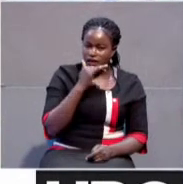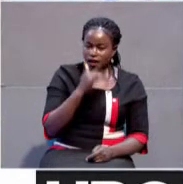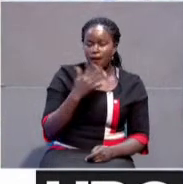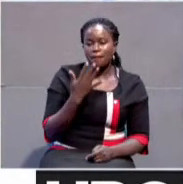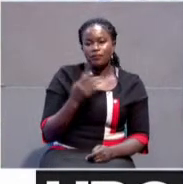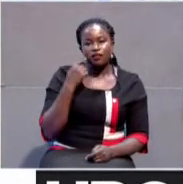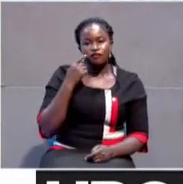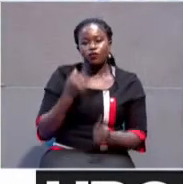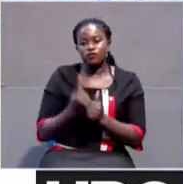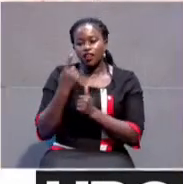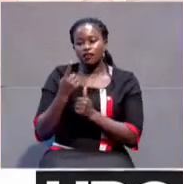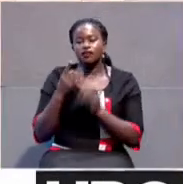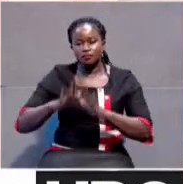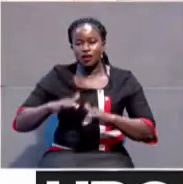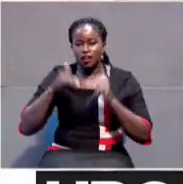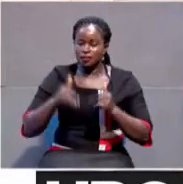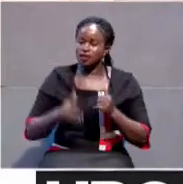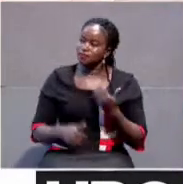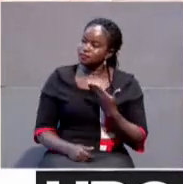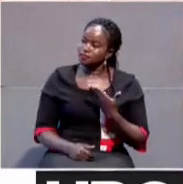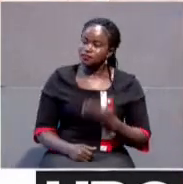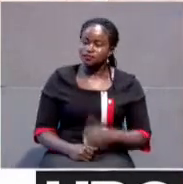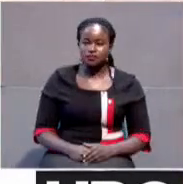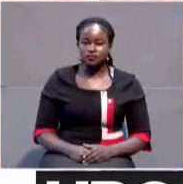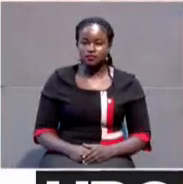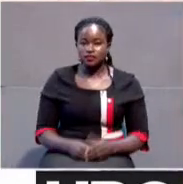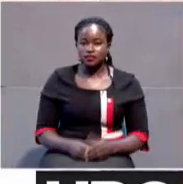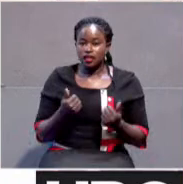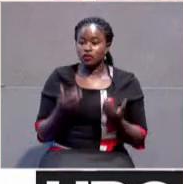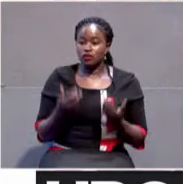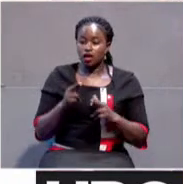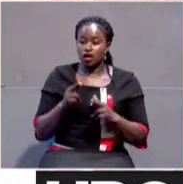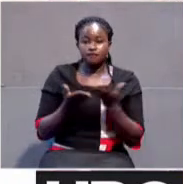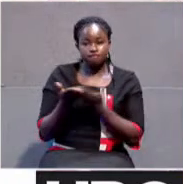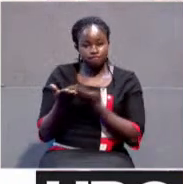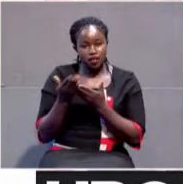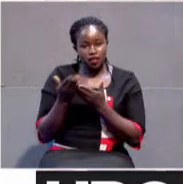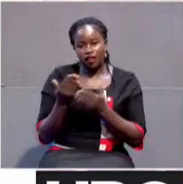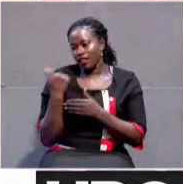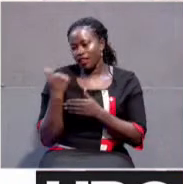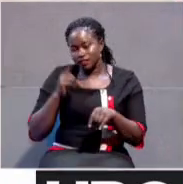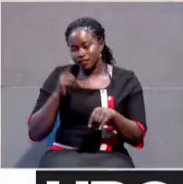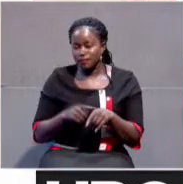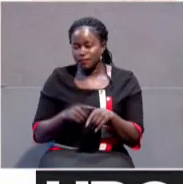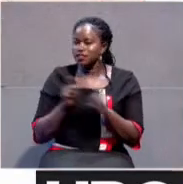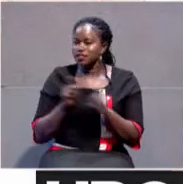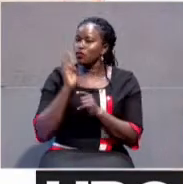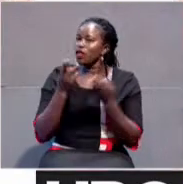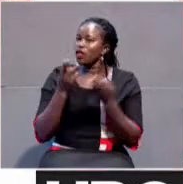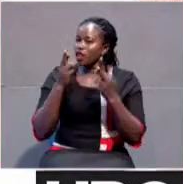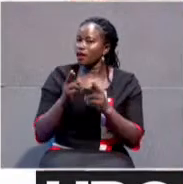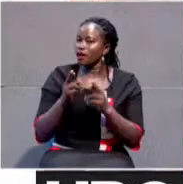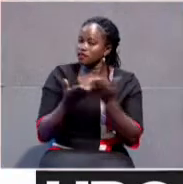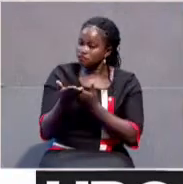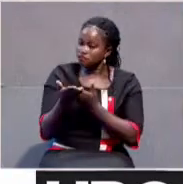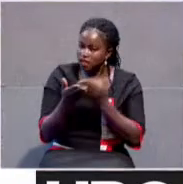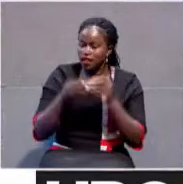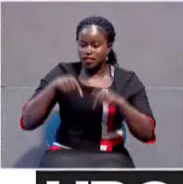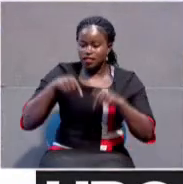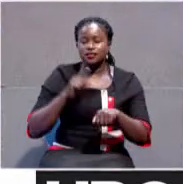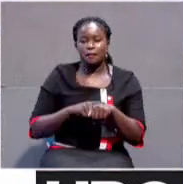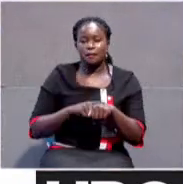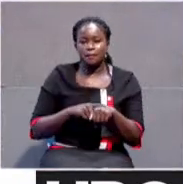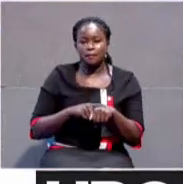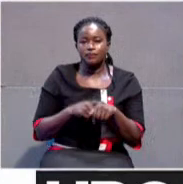for the 11th parliament. There were negotiations that time. There will be negotiations even this time.